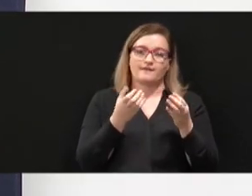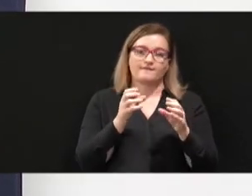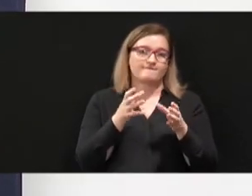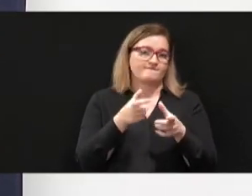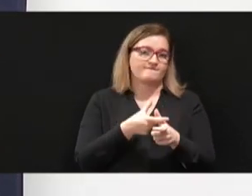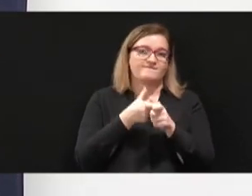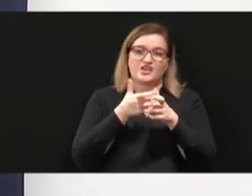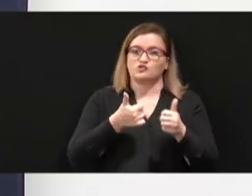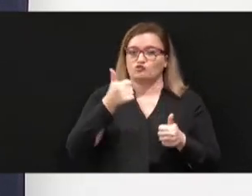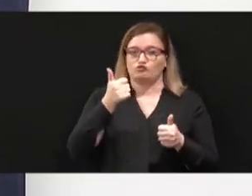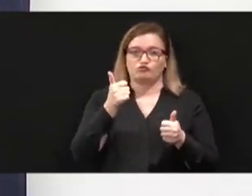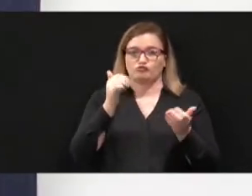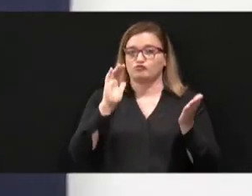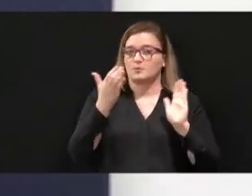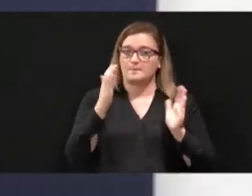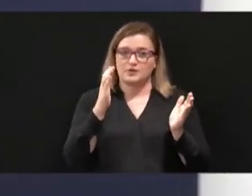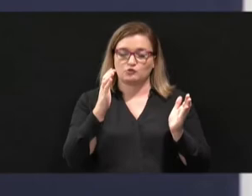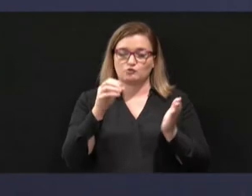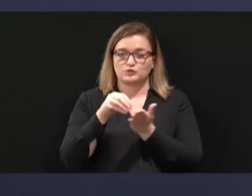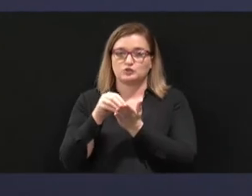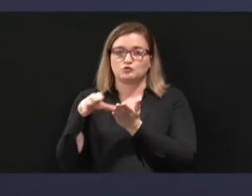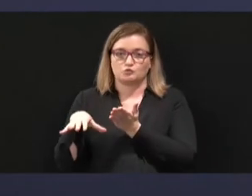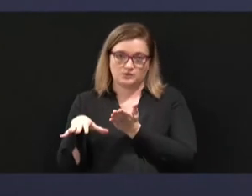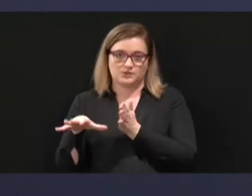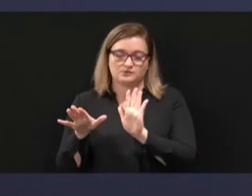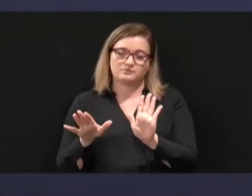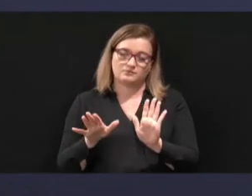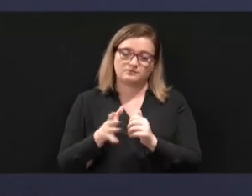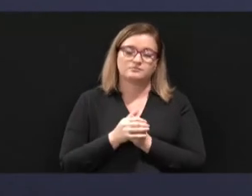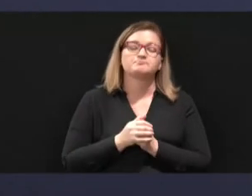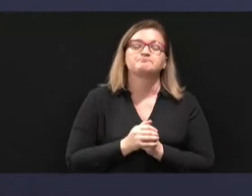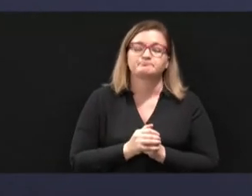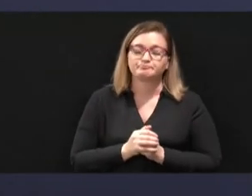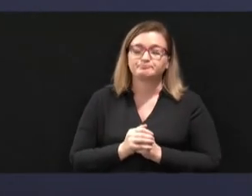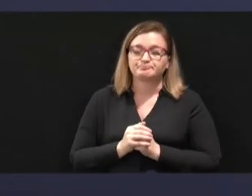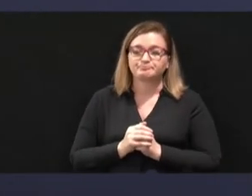student. Okay? All right.